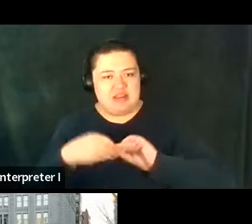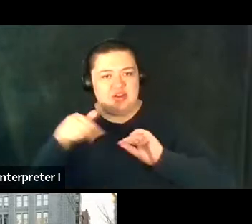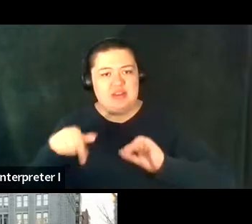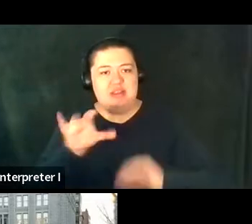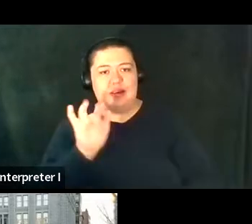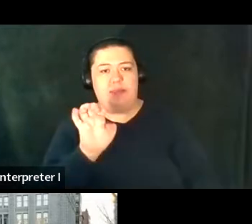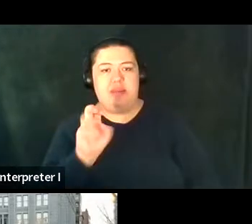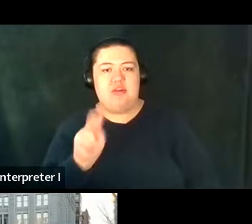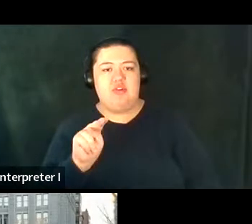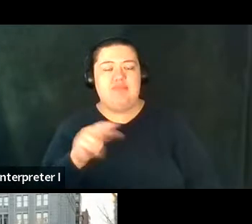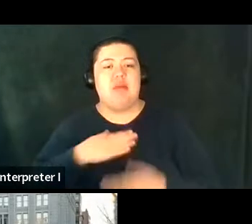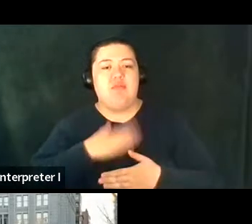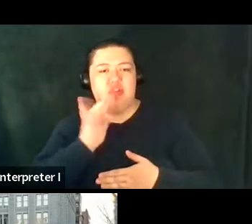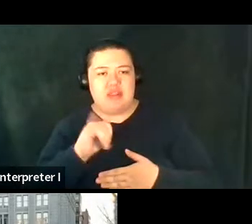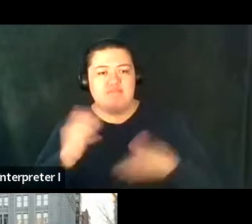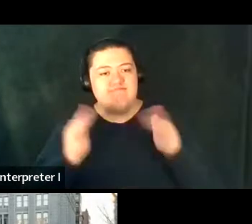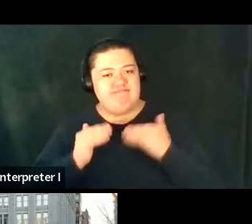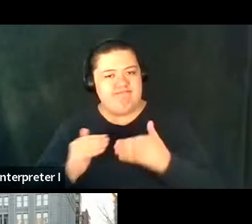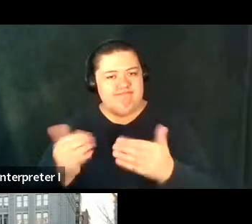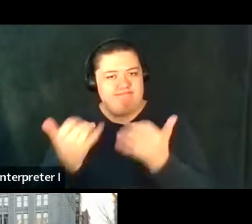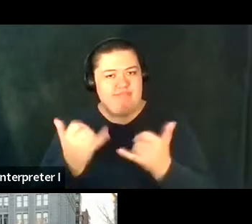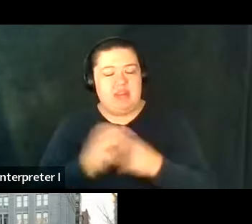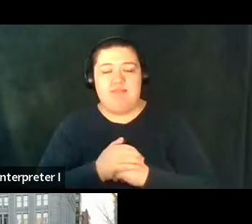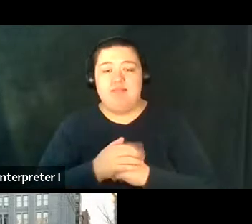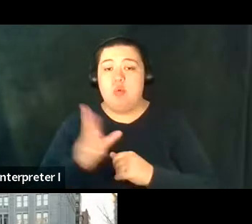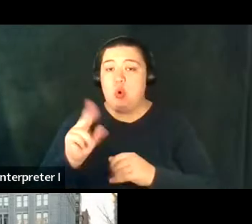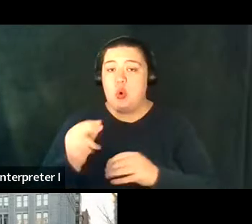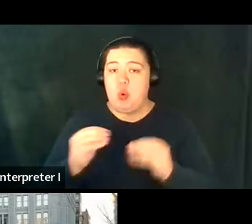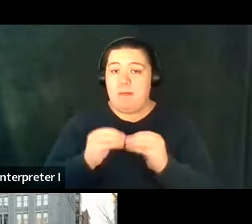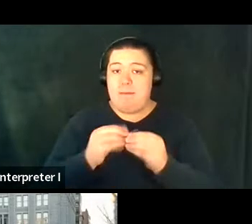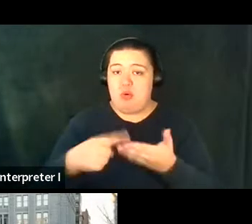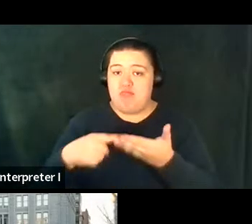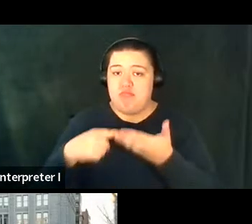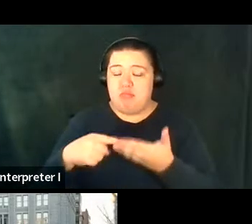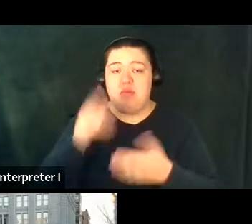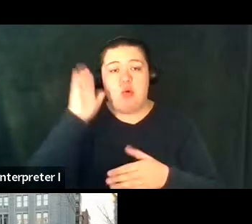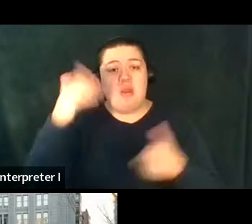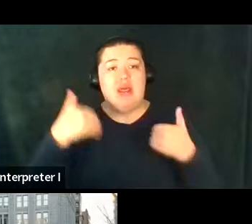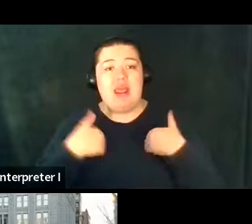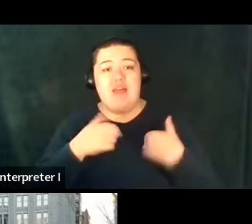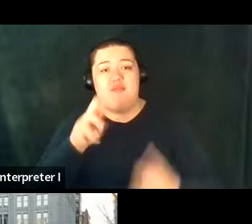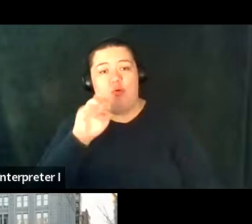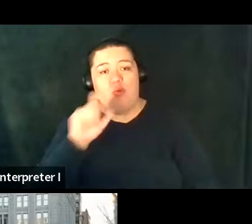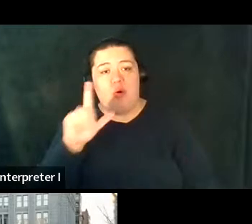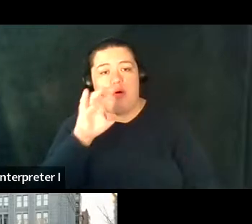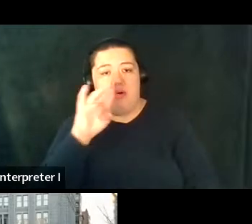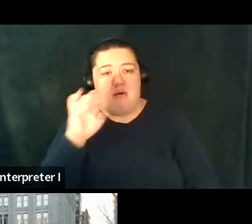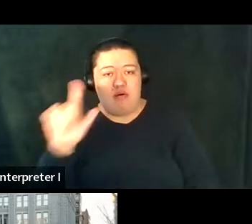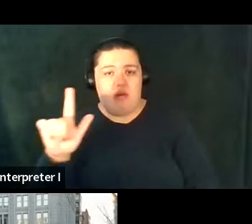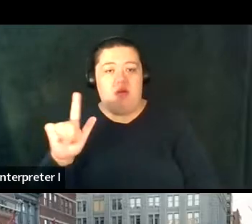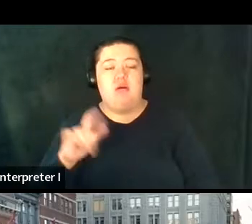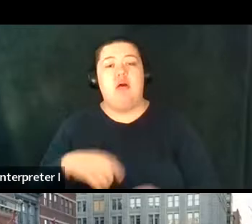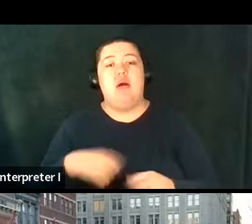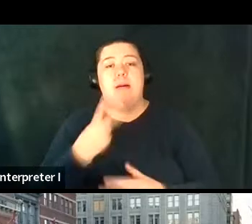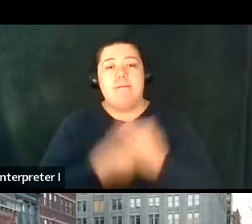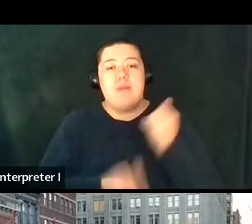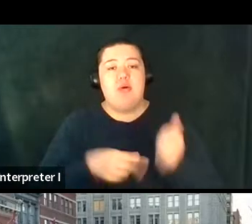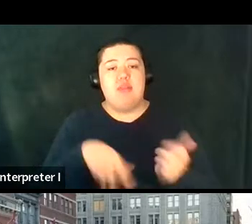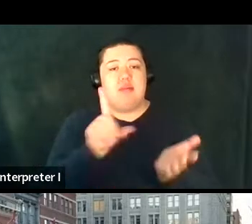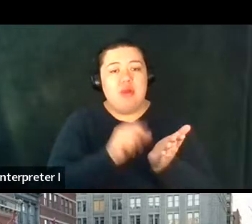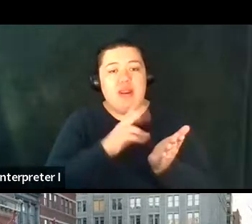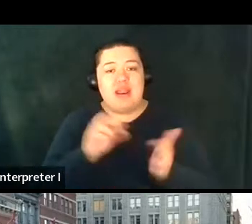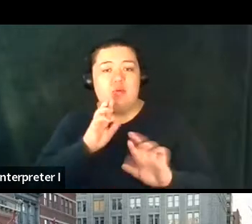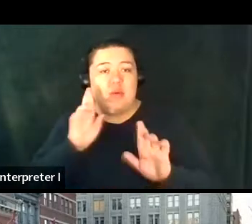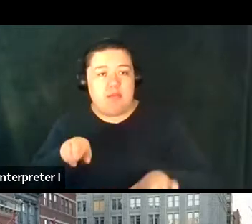today. Thank you. If there's no further discussion, we'll have a roll call. The vote is on both the print and report with leave for